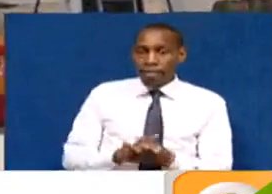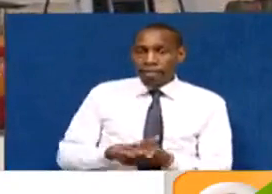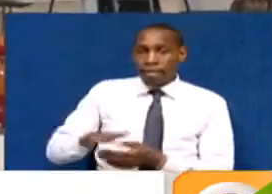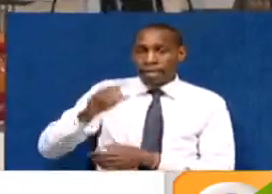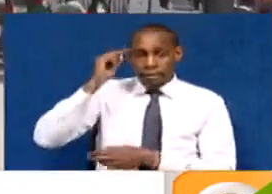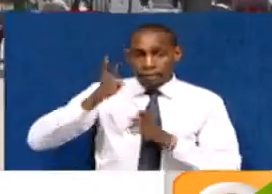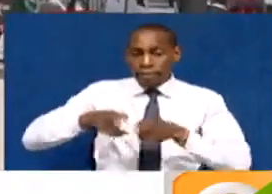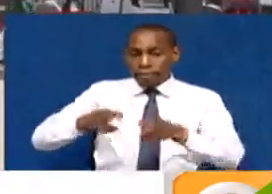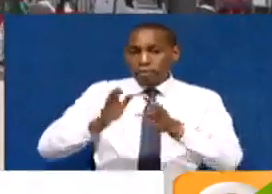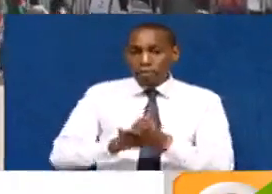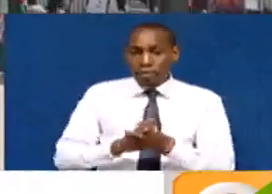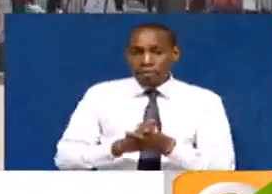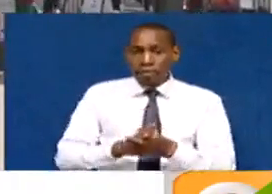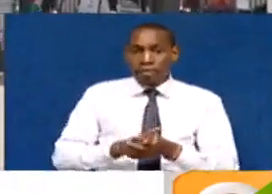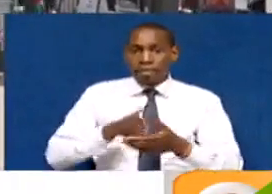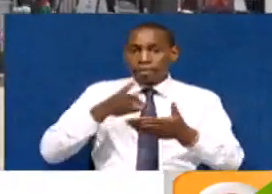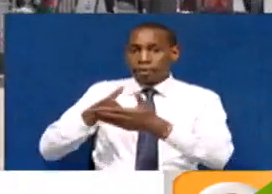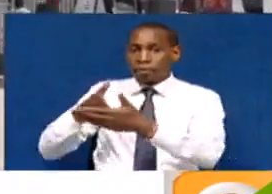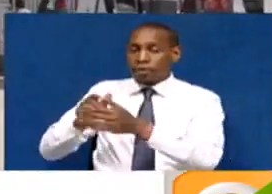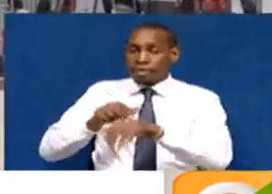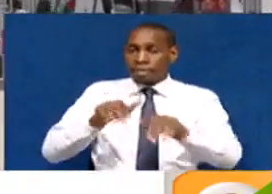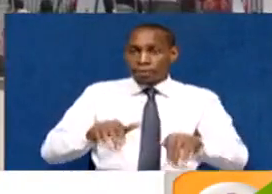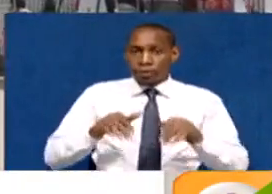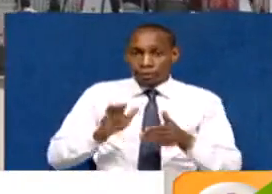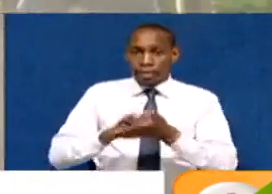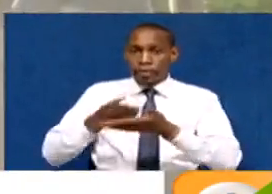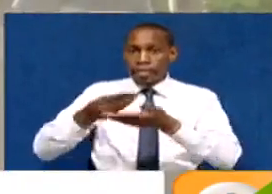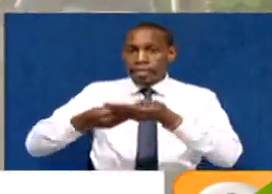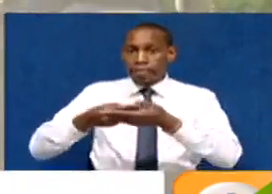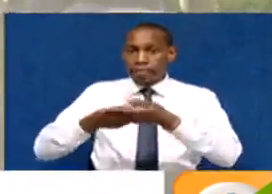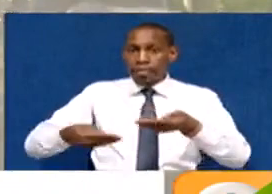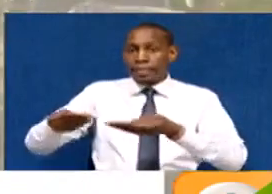area had to cordon off fuel pumps as they waited for supply.